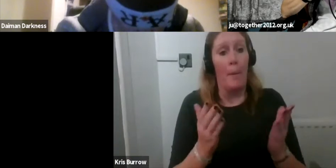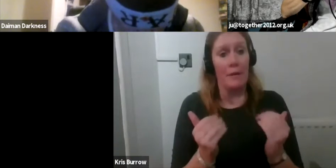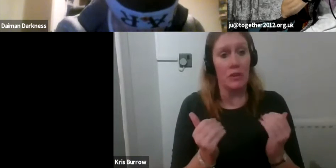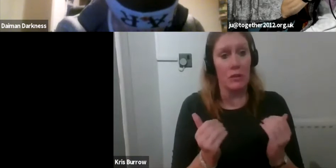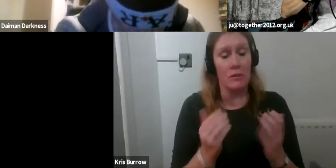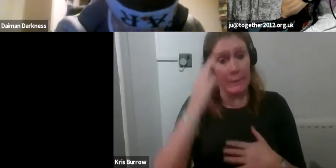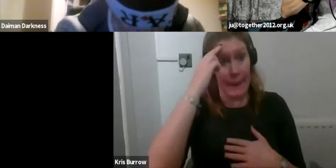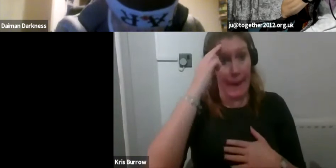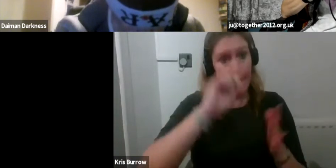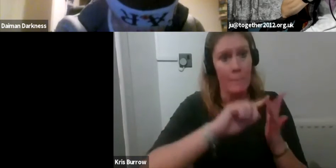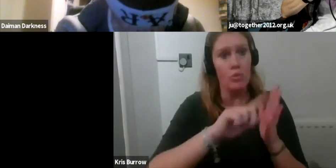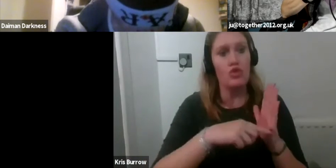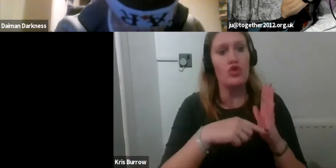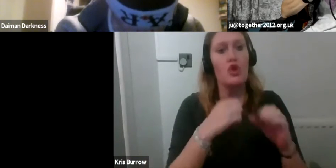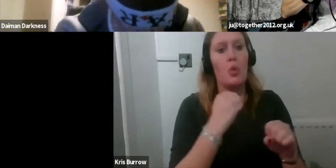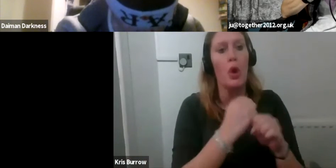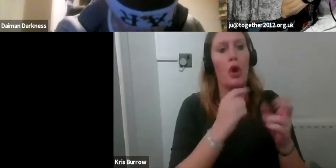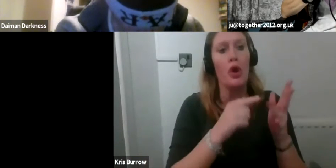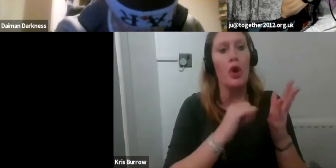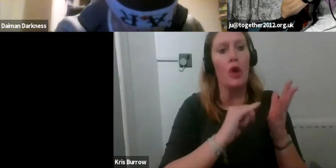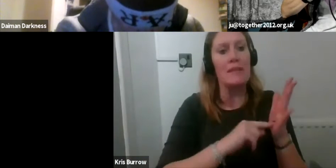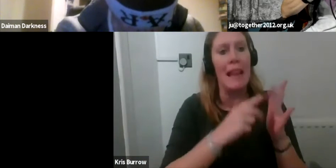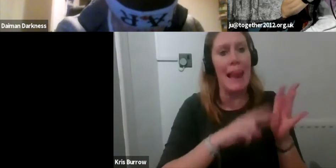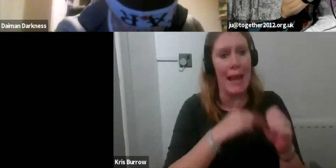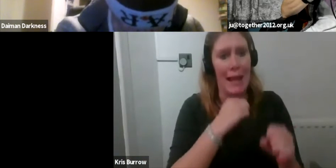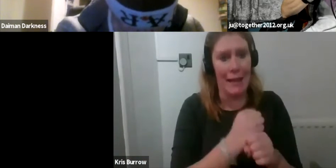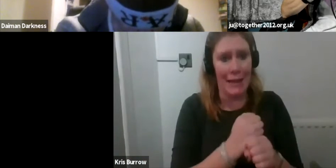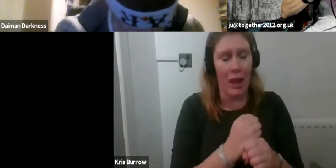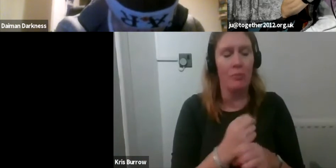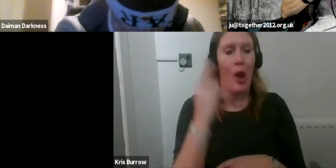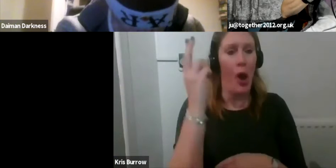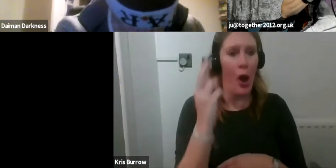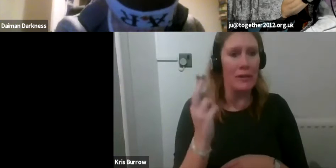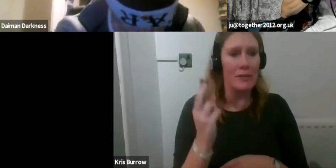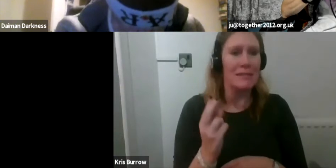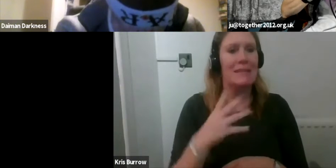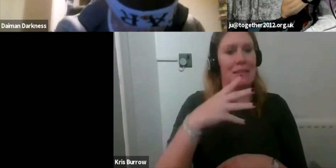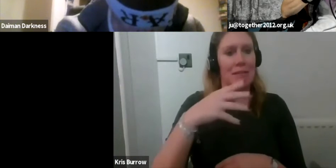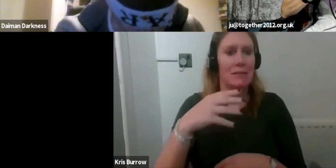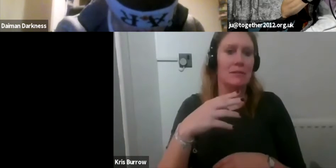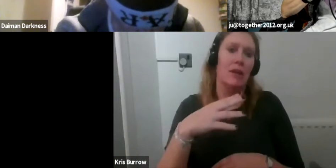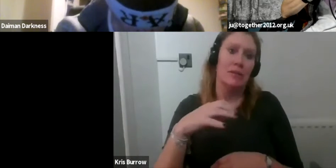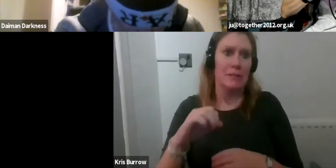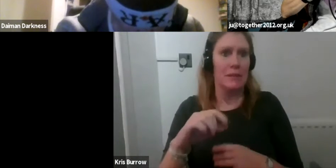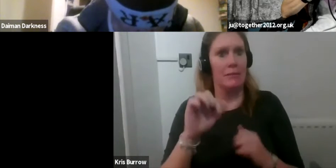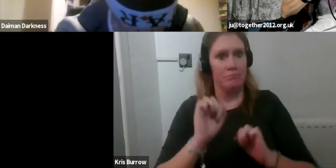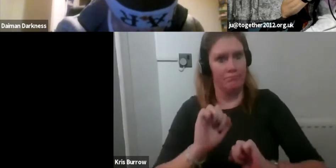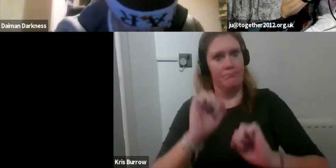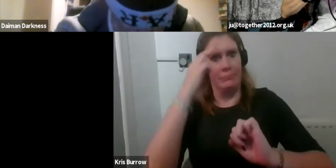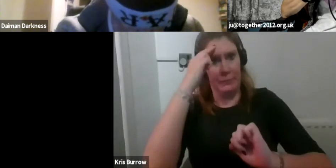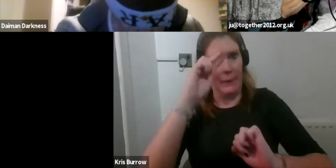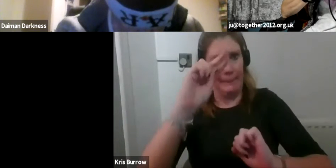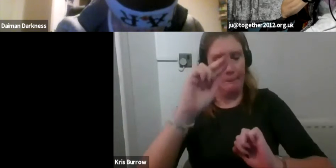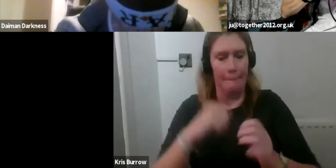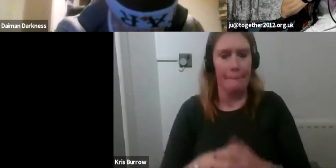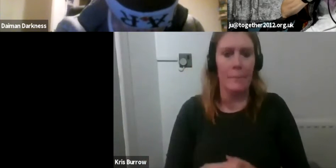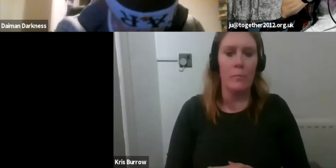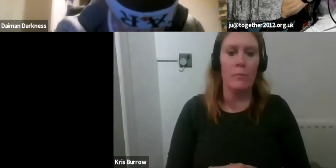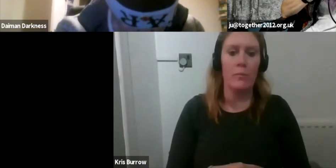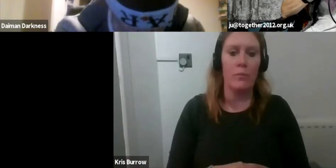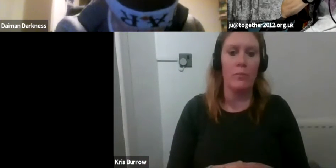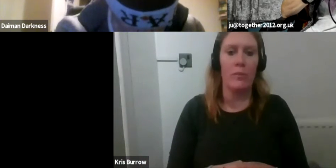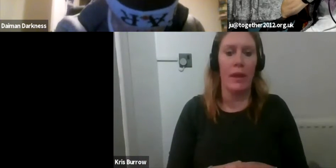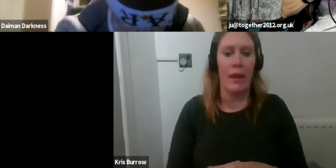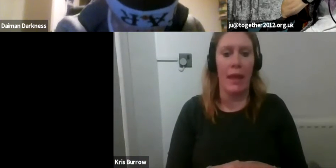also known as the artist Ju90. I'm artistic director of Together 2012, who are bringing you